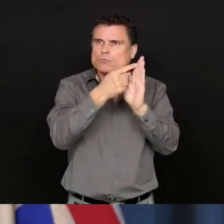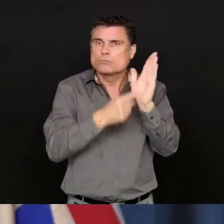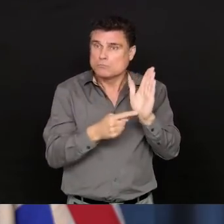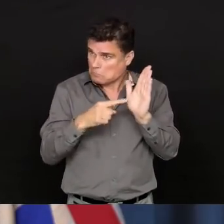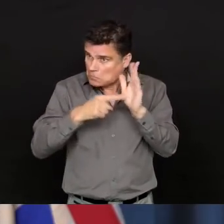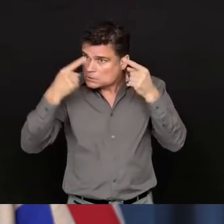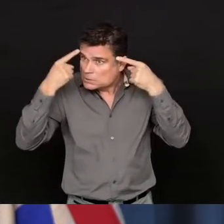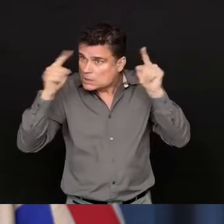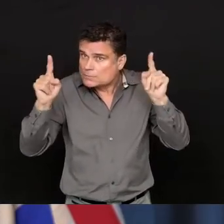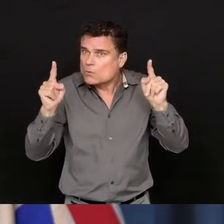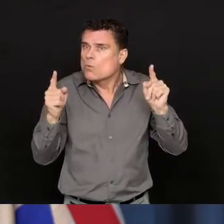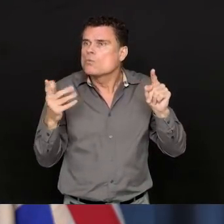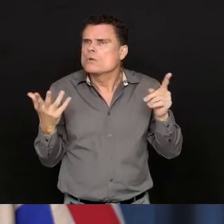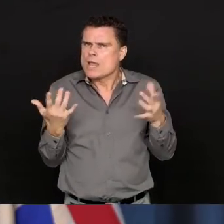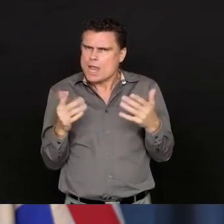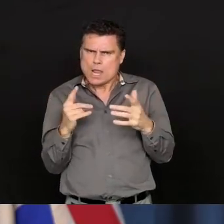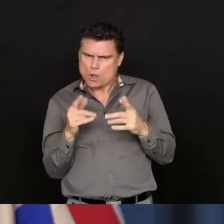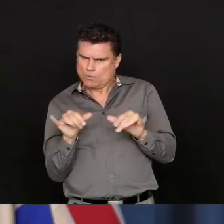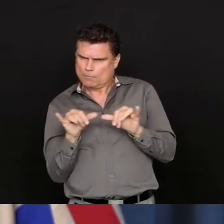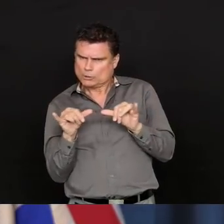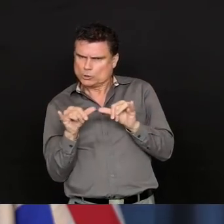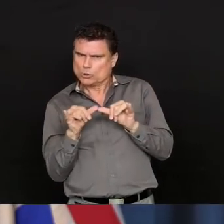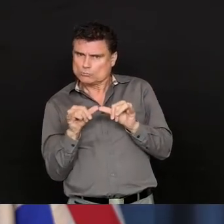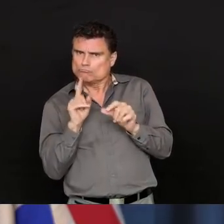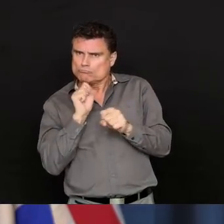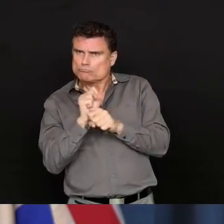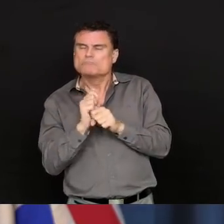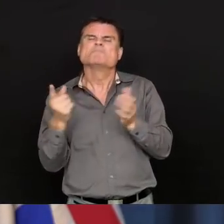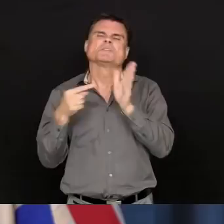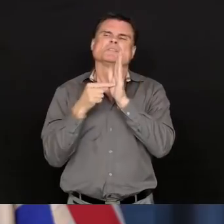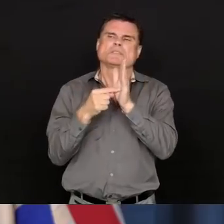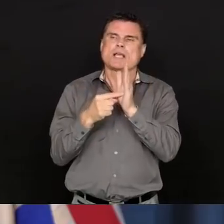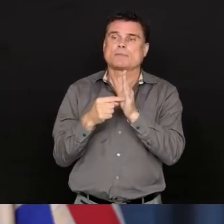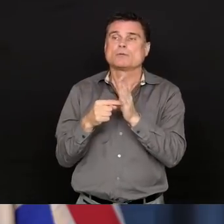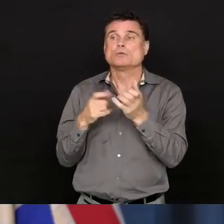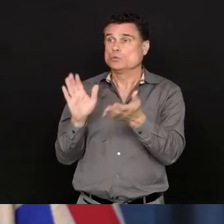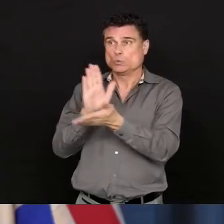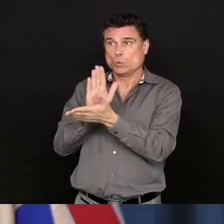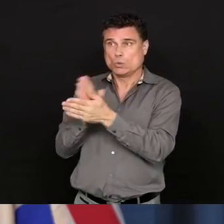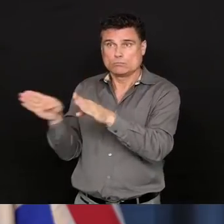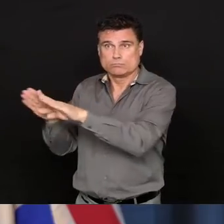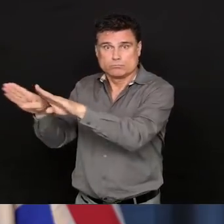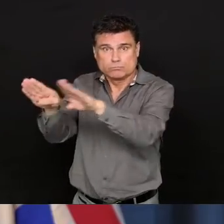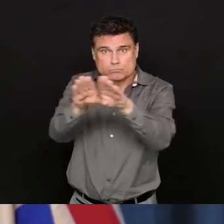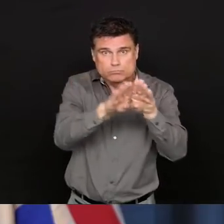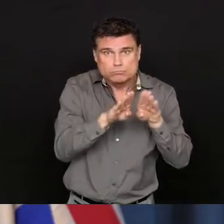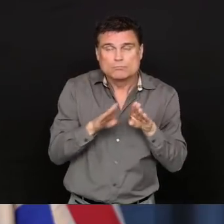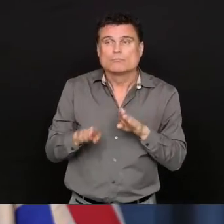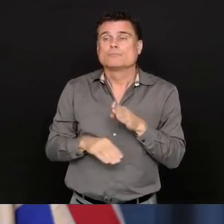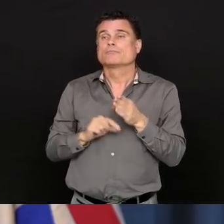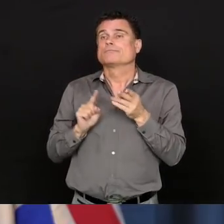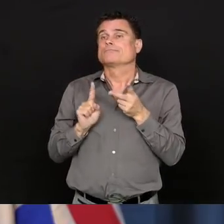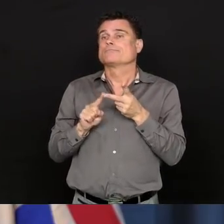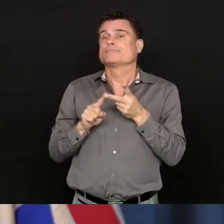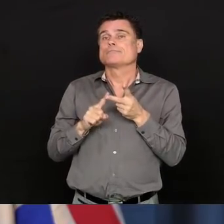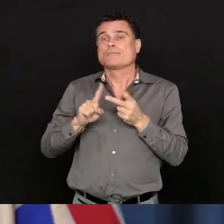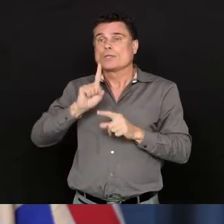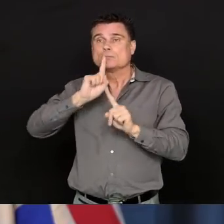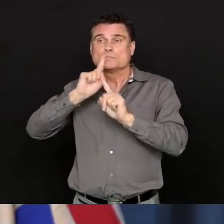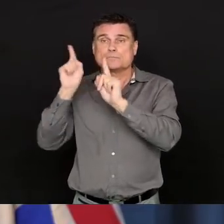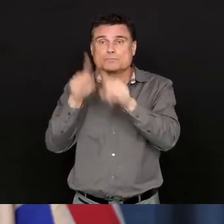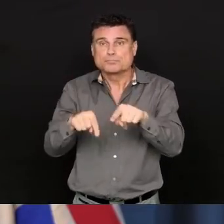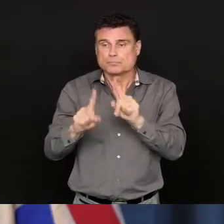schools, in-classroom teaching in schools, like the distancing measures that we have been putting in place across